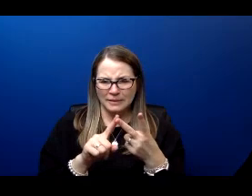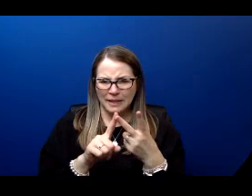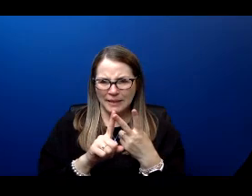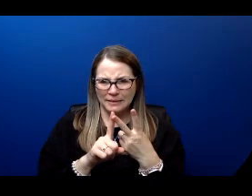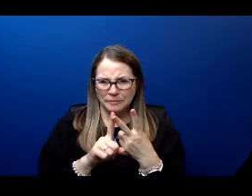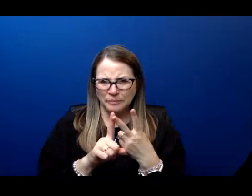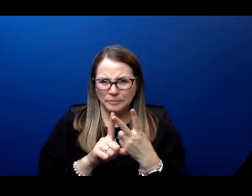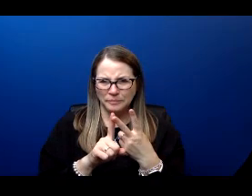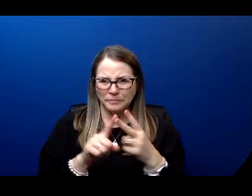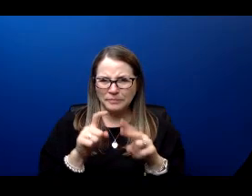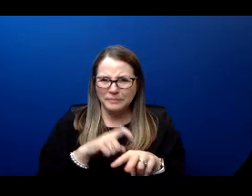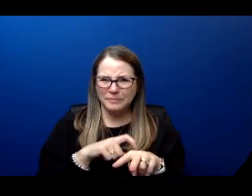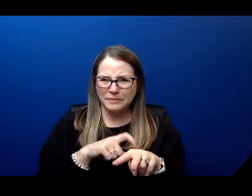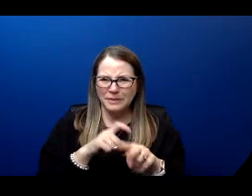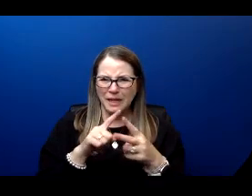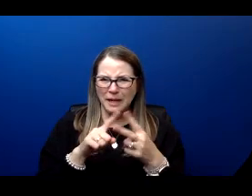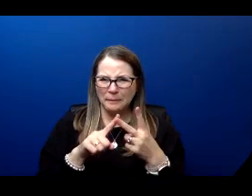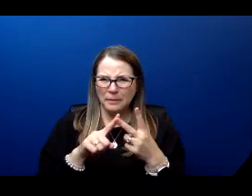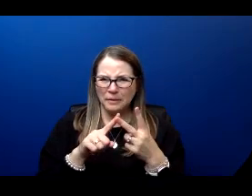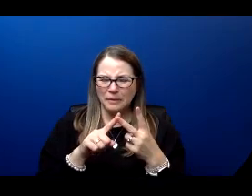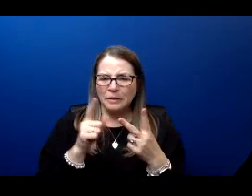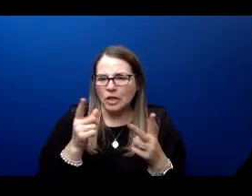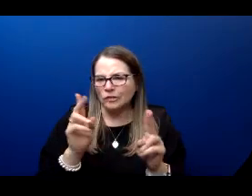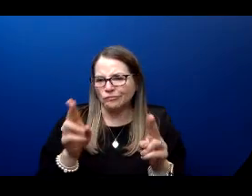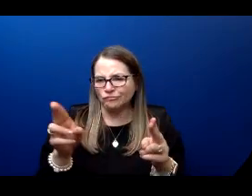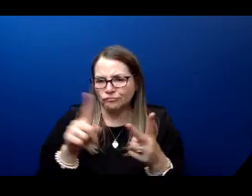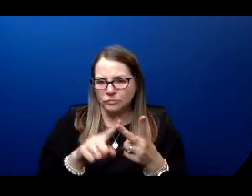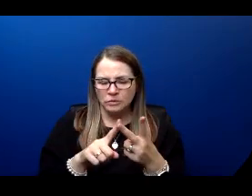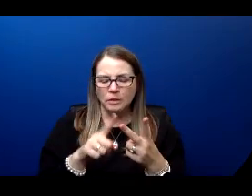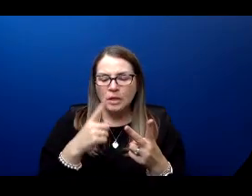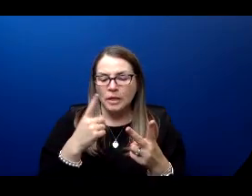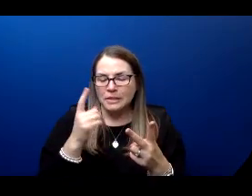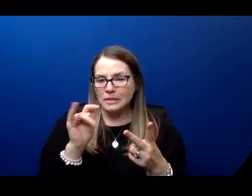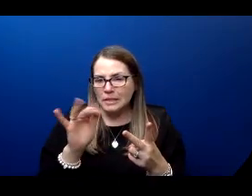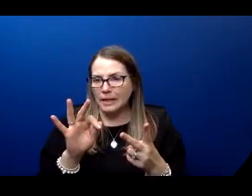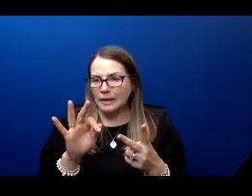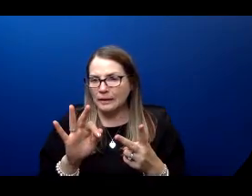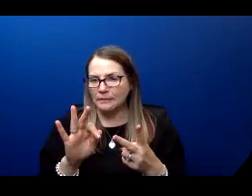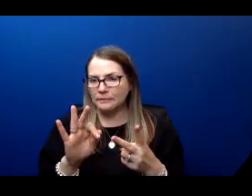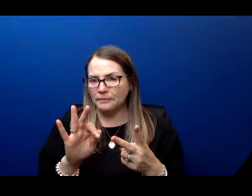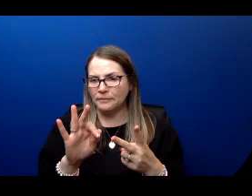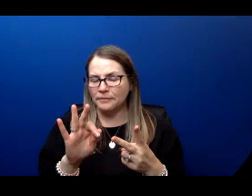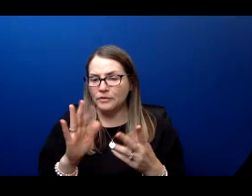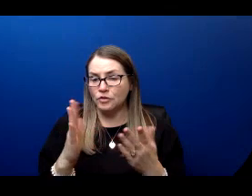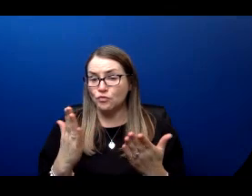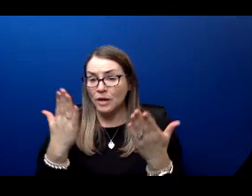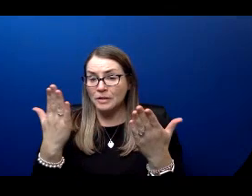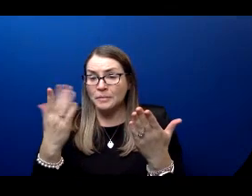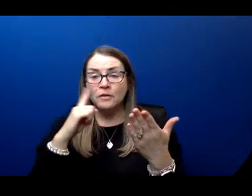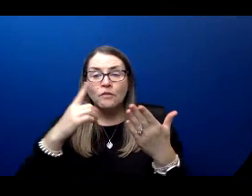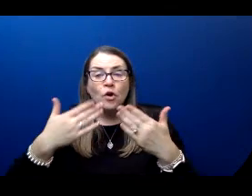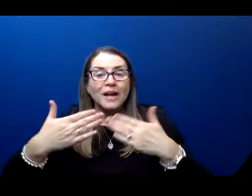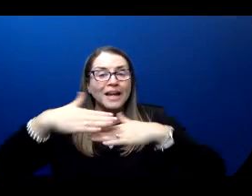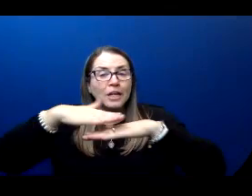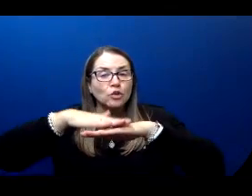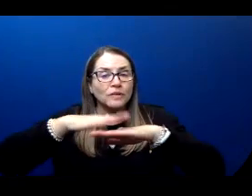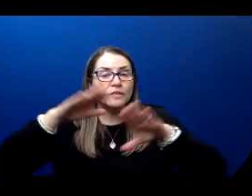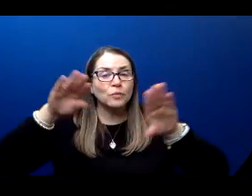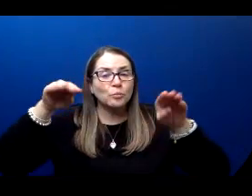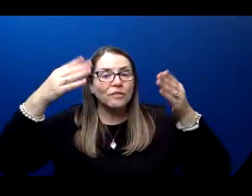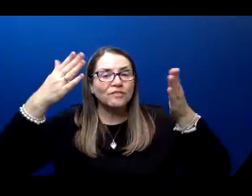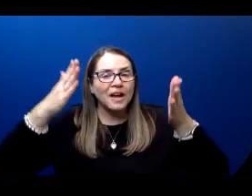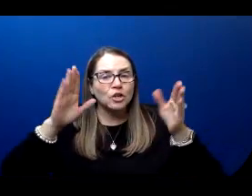just for the sake of time so that we can get them both out there, is whether or not there are recommendations for increased provider